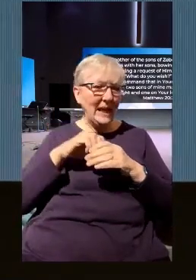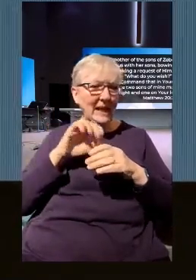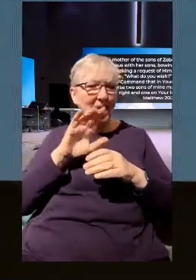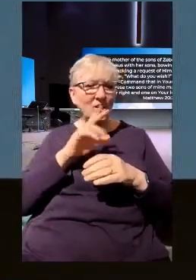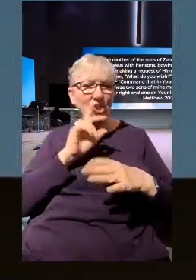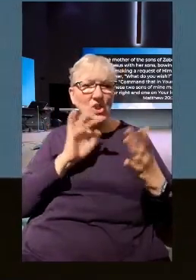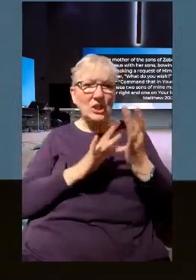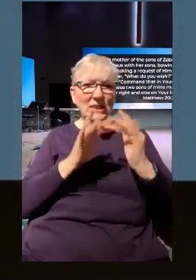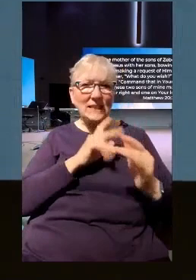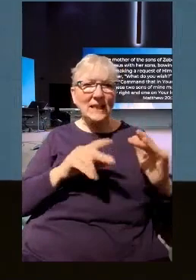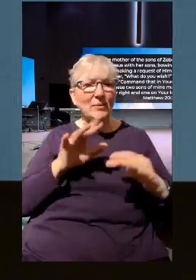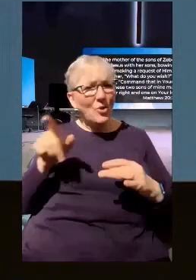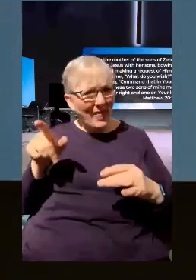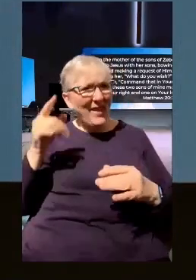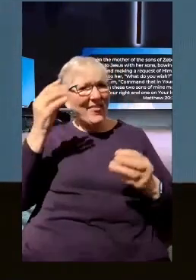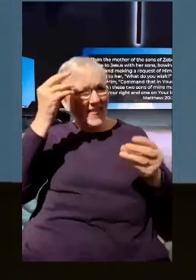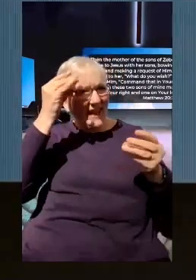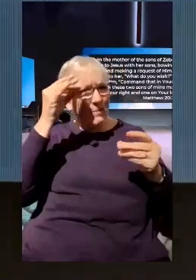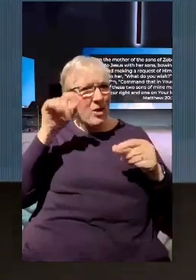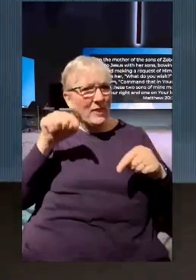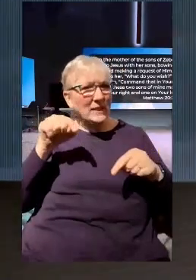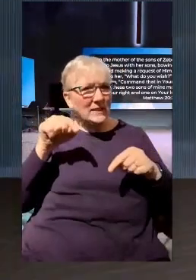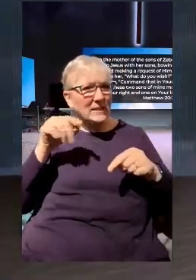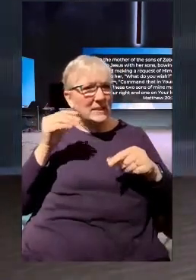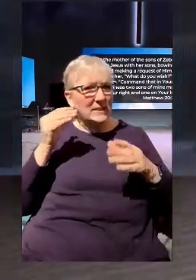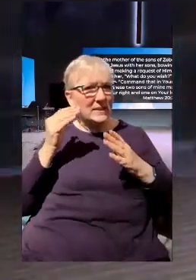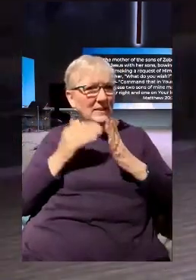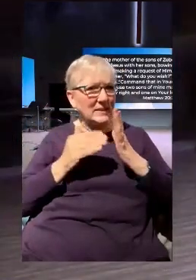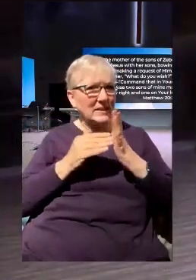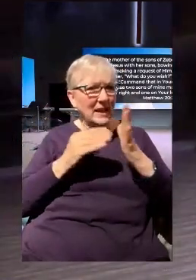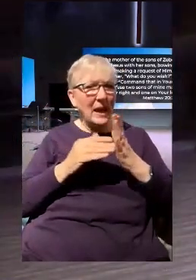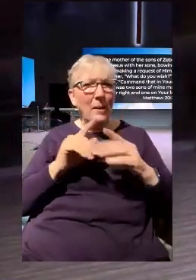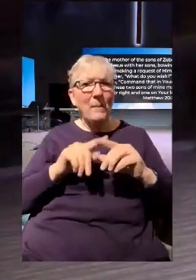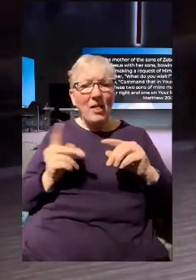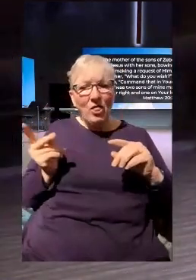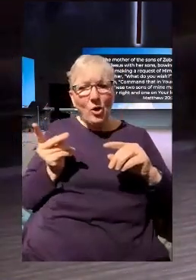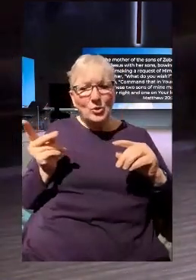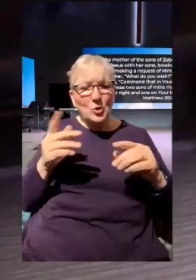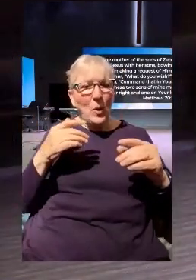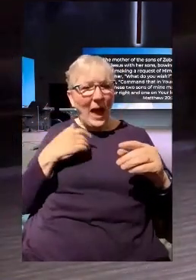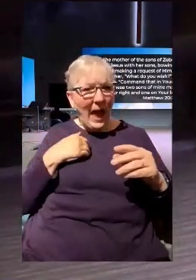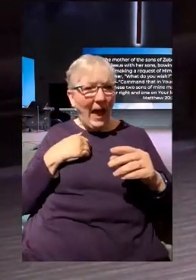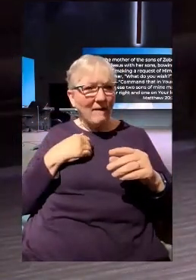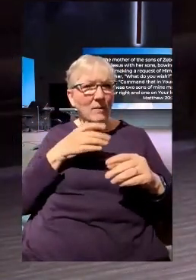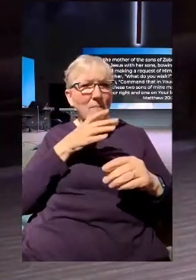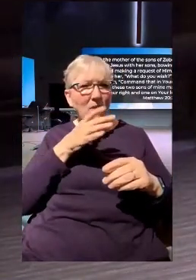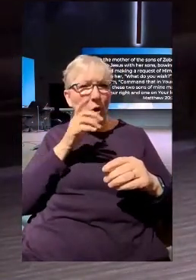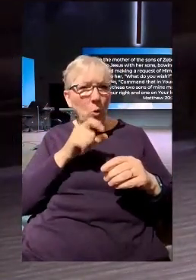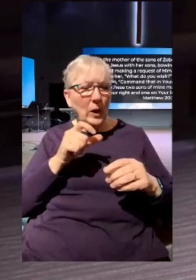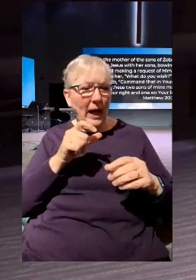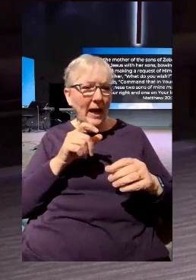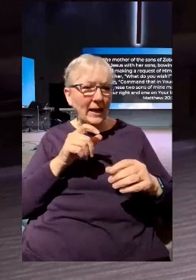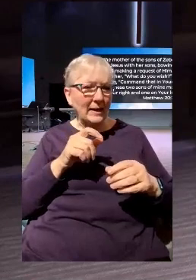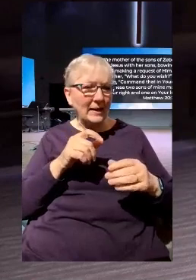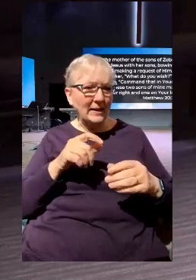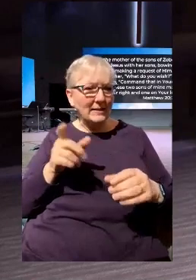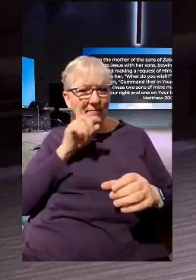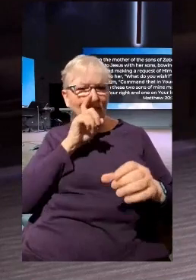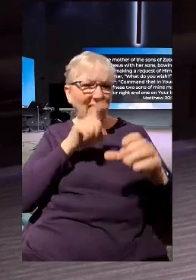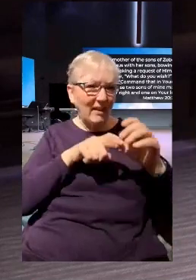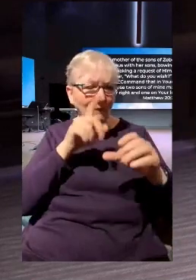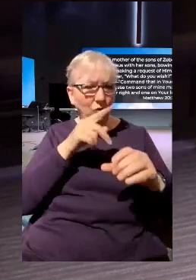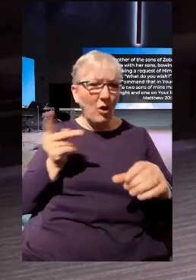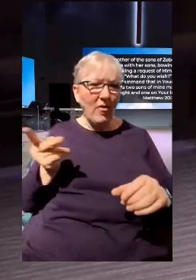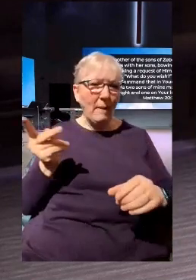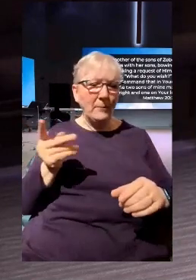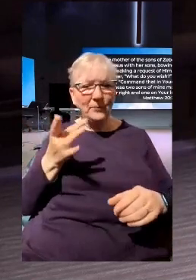mind for them. The two brothers just happened to have a mother to push the issue on their behalf. Lucky boys.